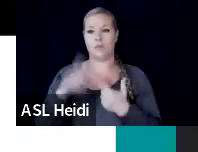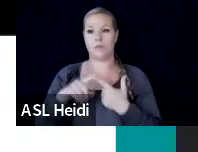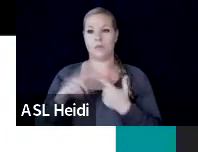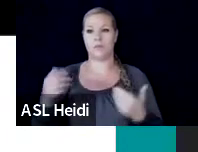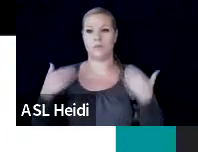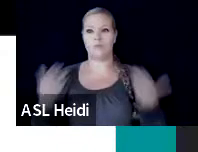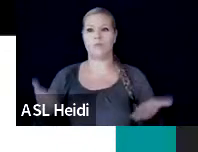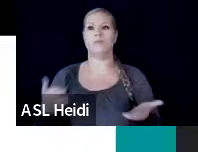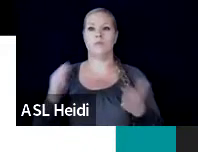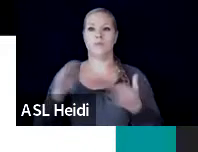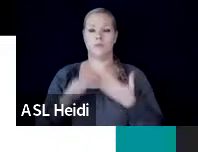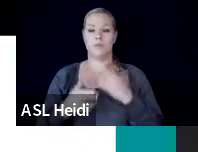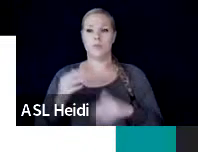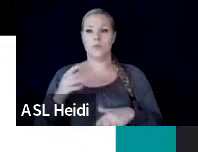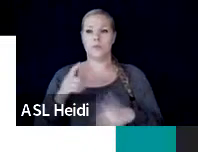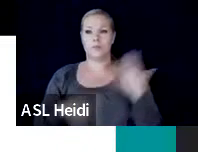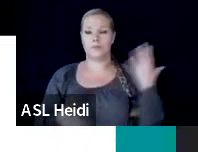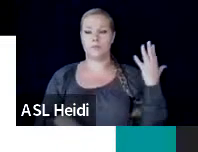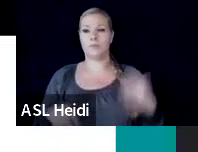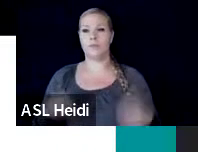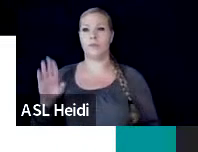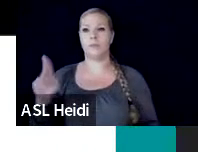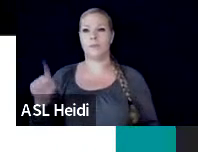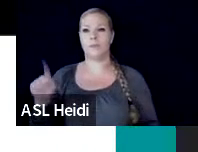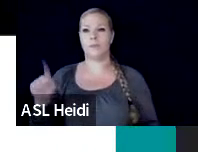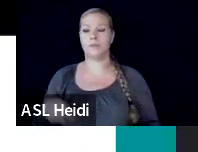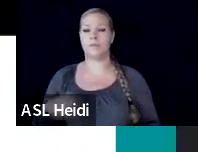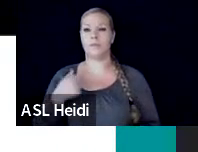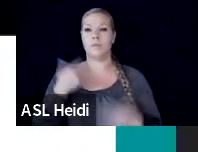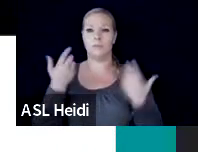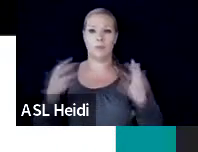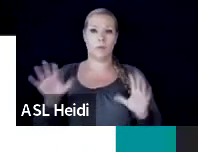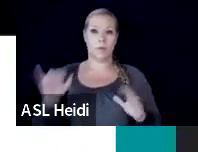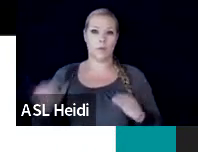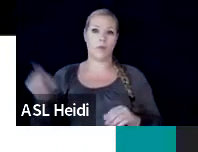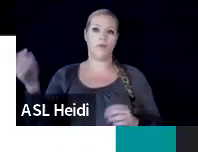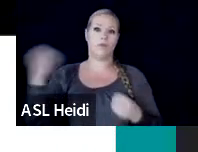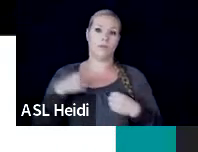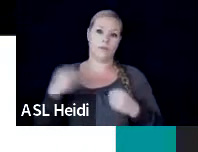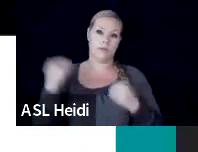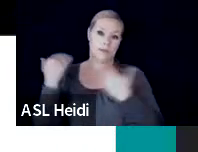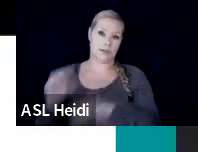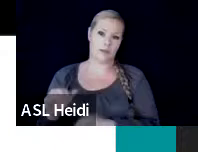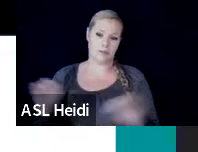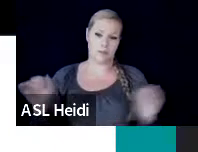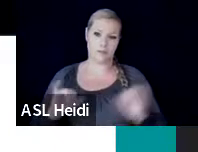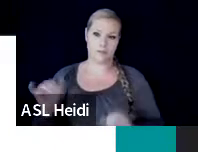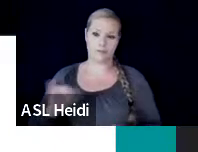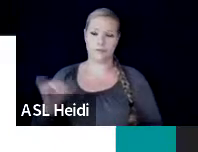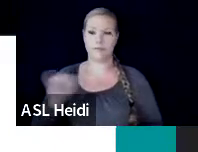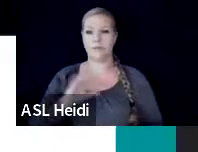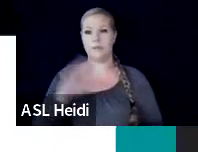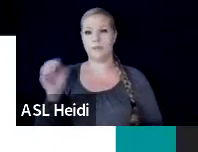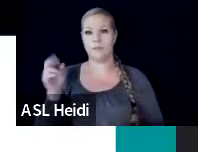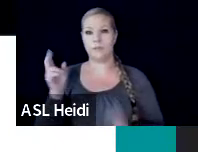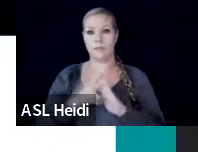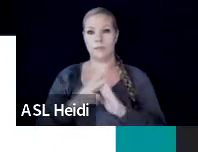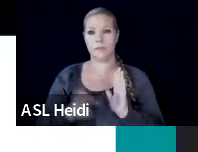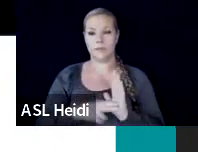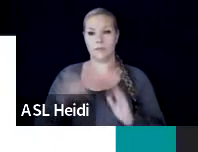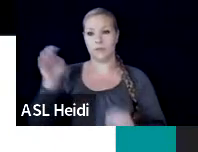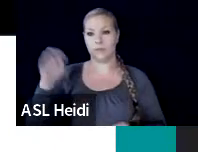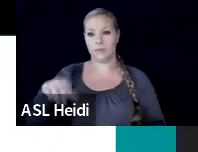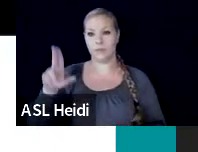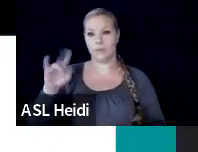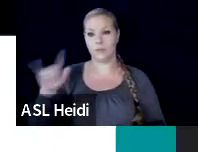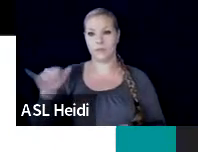engage communities and such, but we don't want those to be limiting at all. And then contract equity and economic